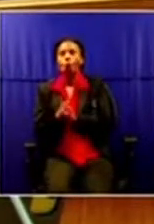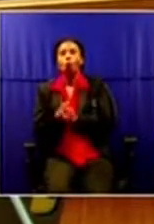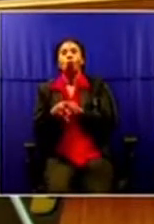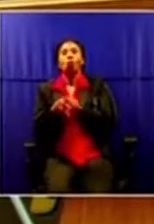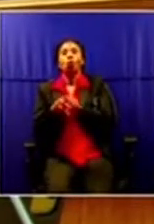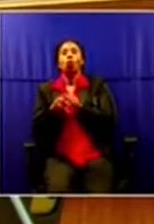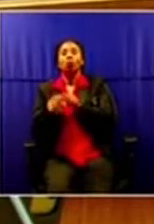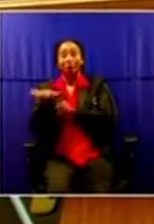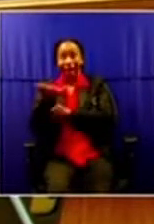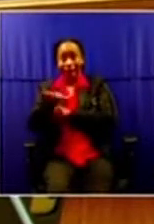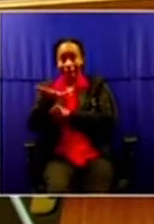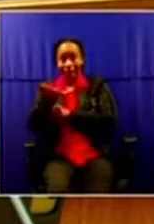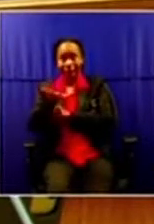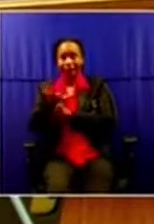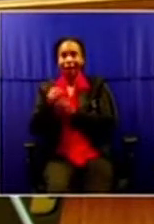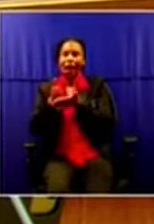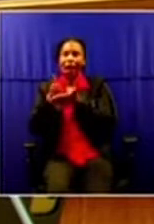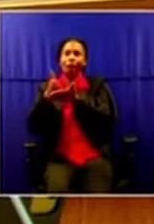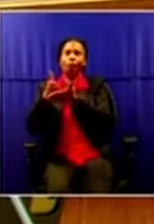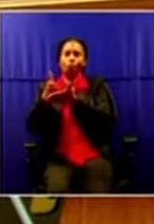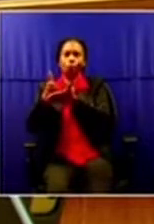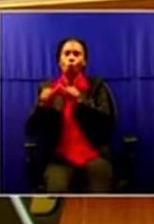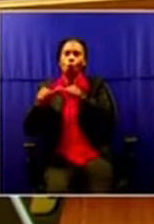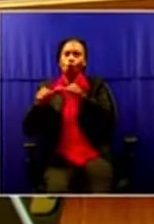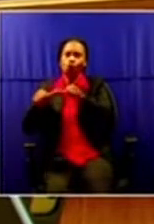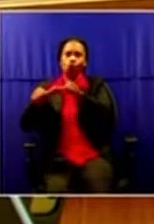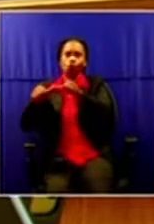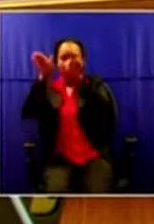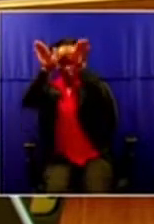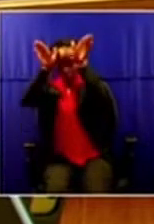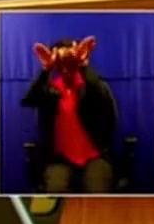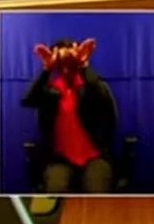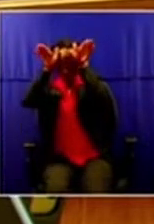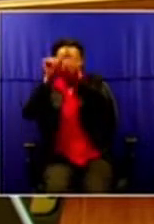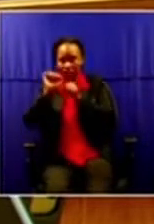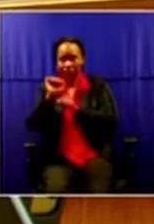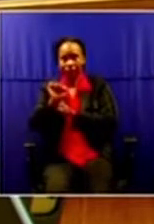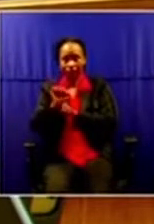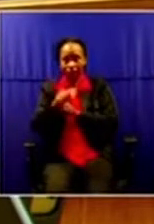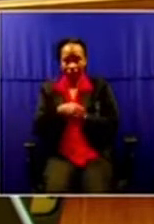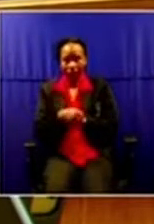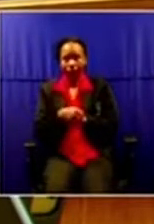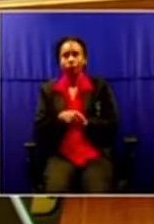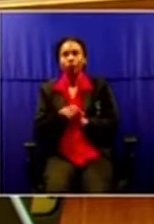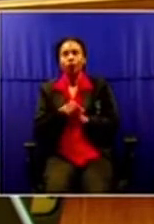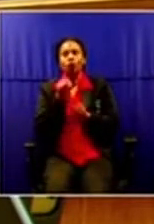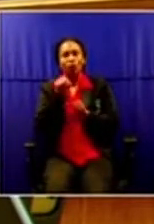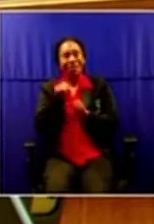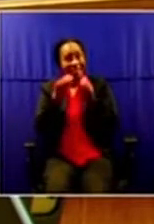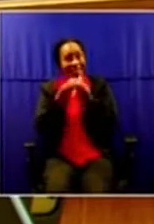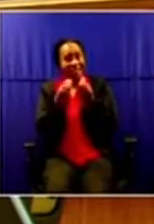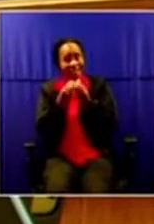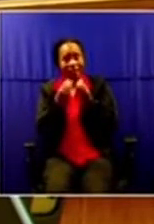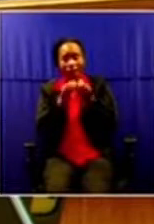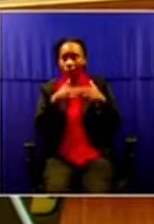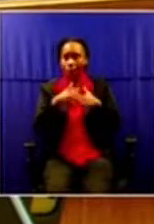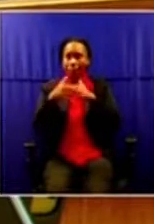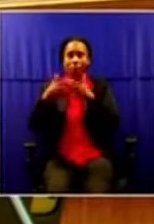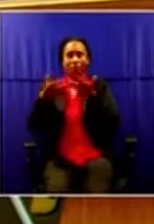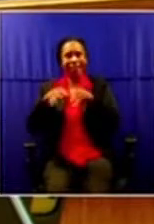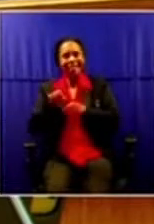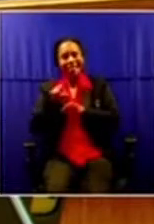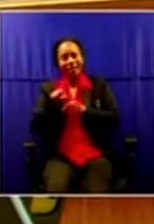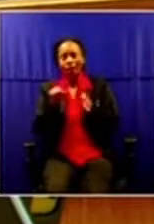the COVID-19 social relief measures that we implemented are so important It is